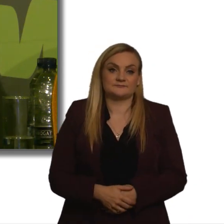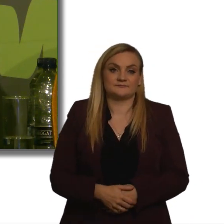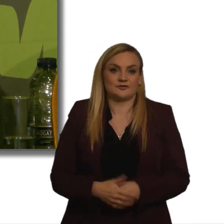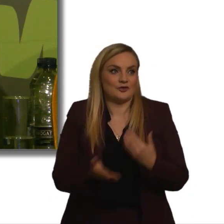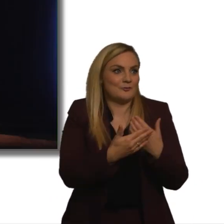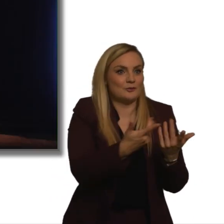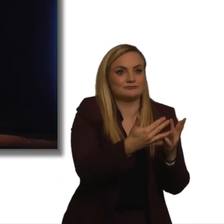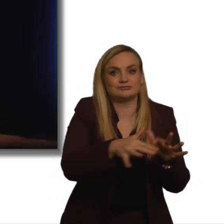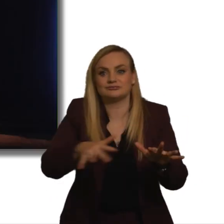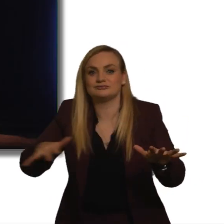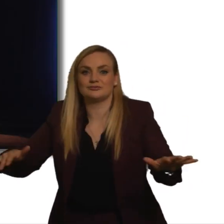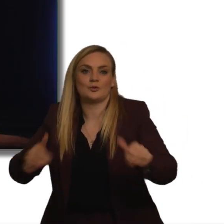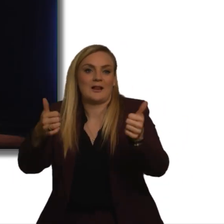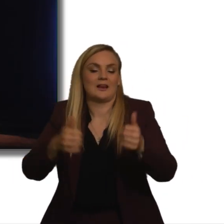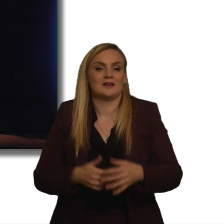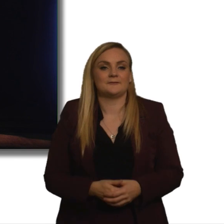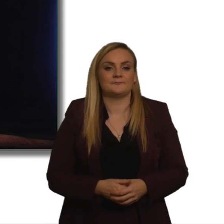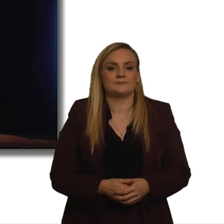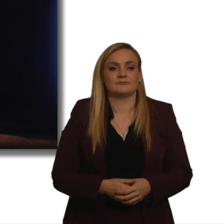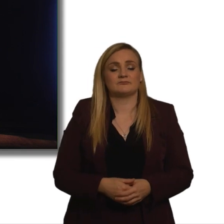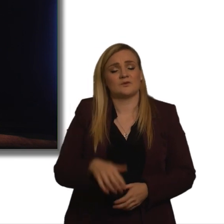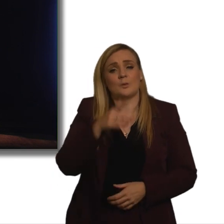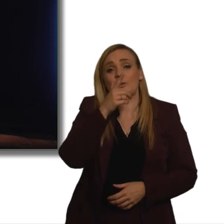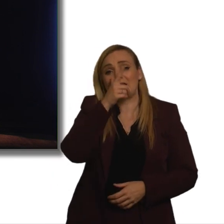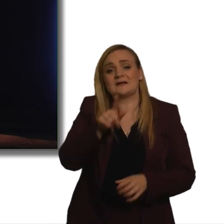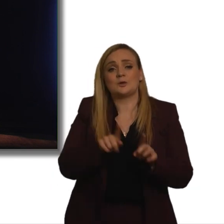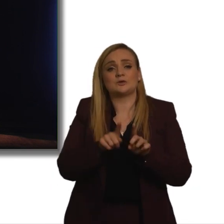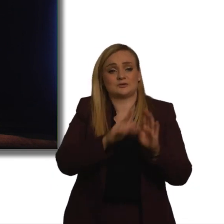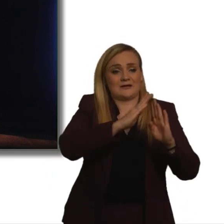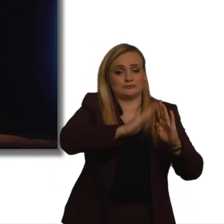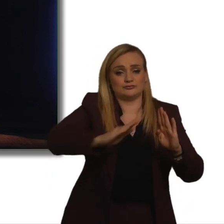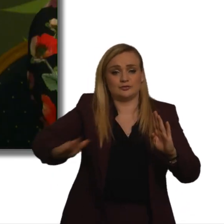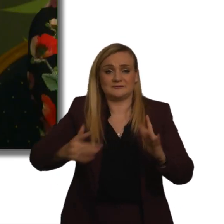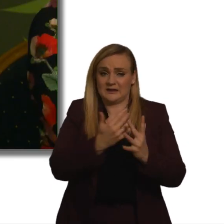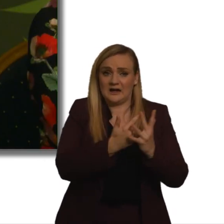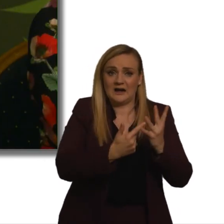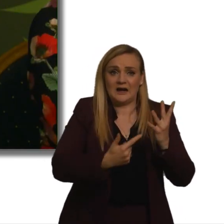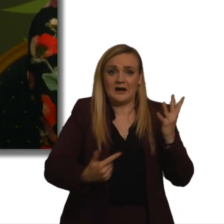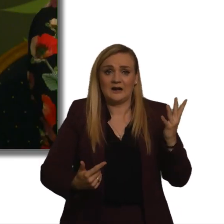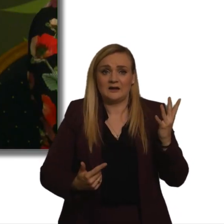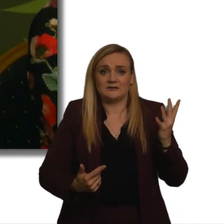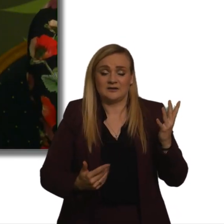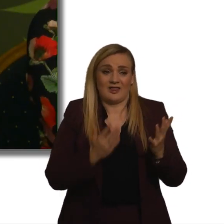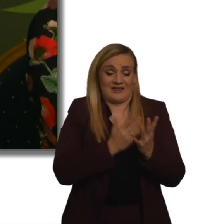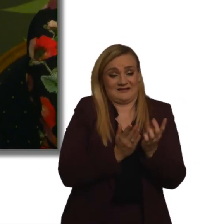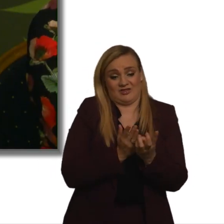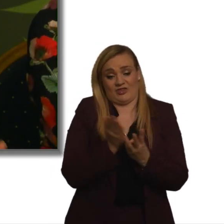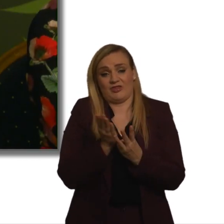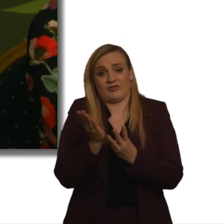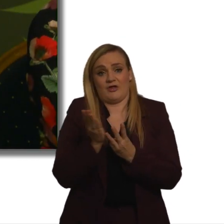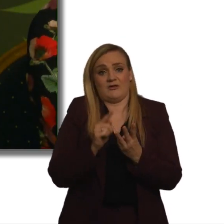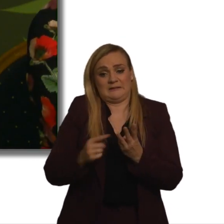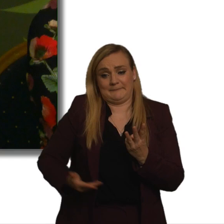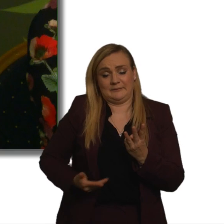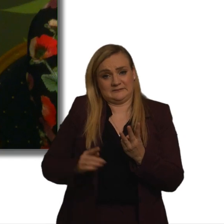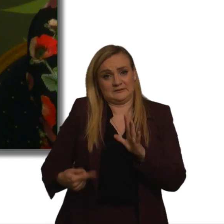the more the merrier. And we're very lucky to have the property portfolio. It's a really the third arm of the business. It creates a